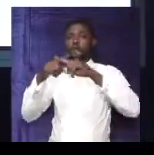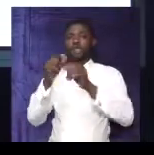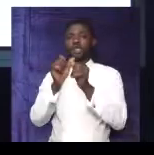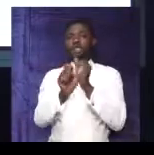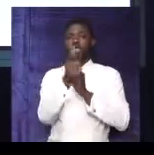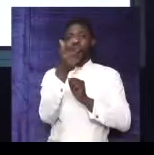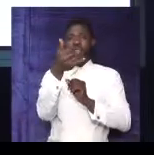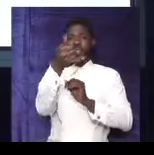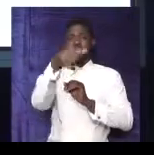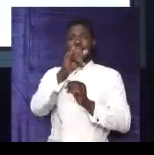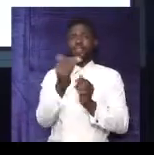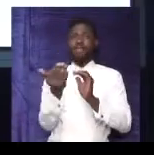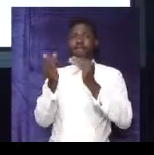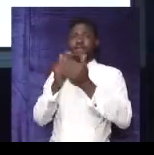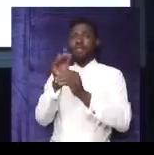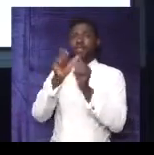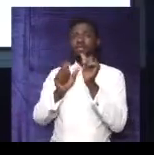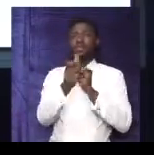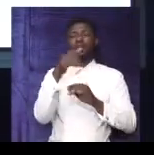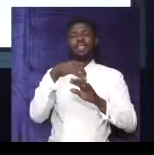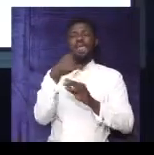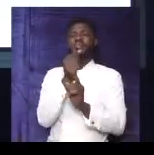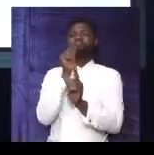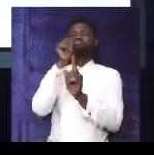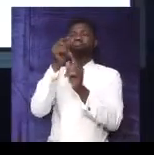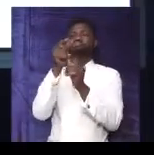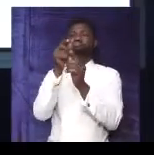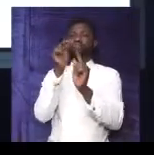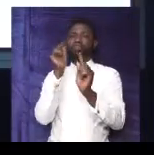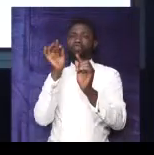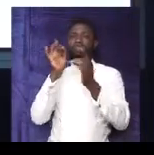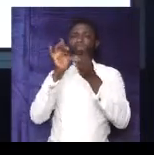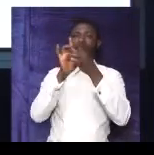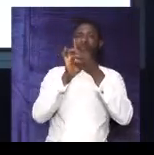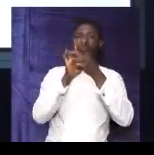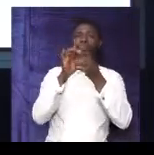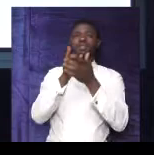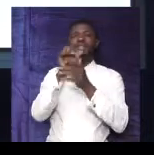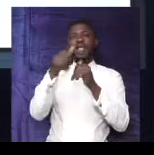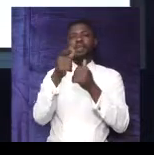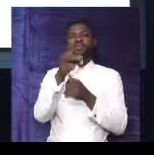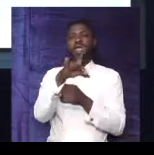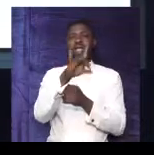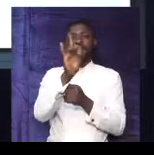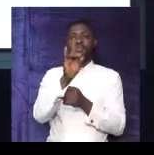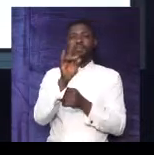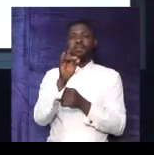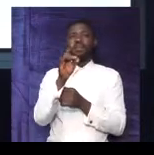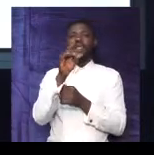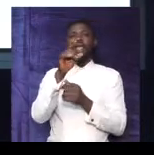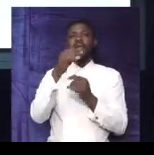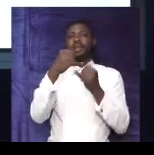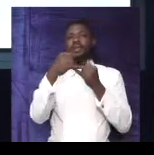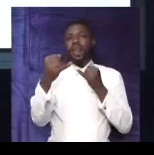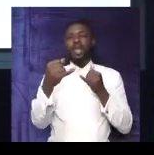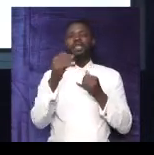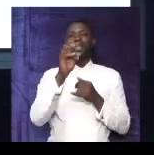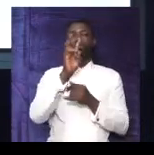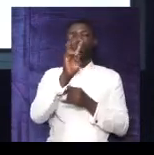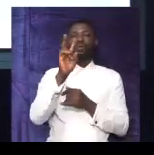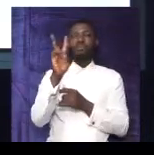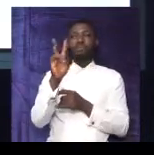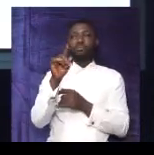each other. They face each other at the junction. That's how you identify vertically opposite angles. Now, lines